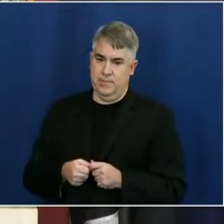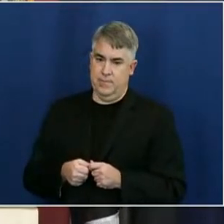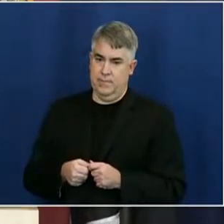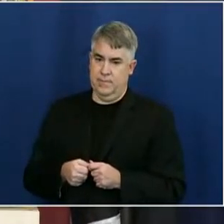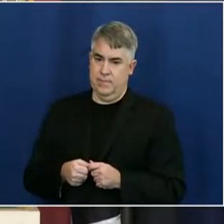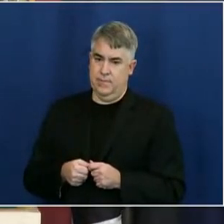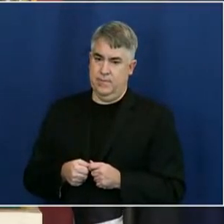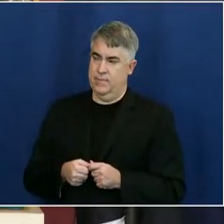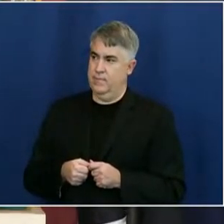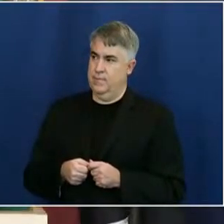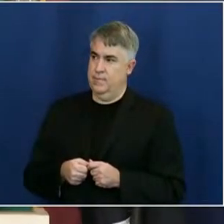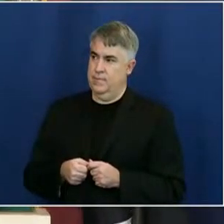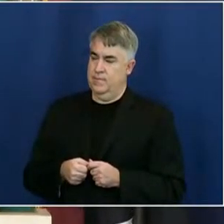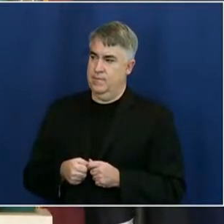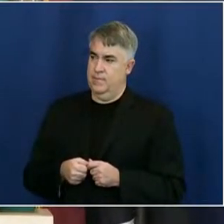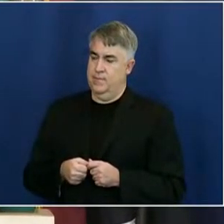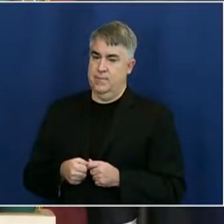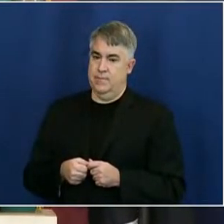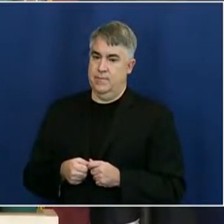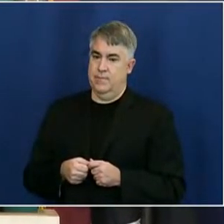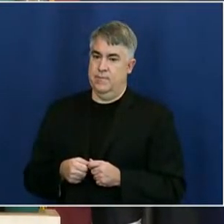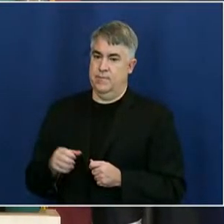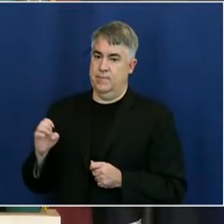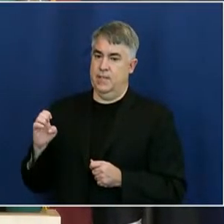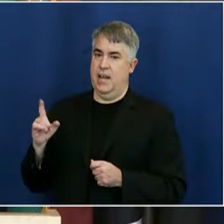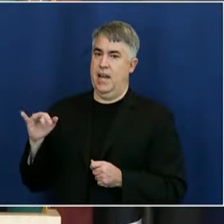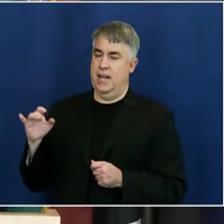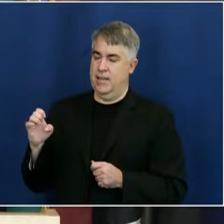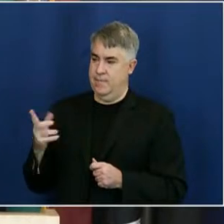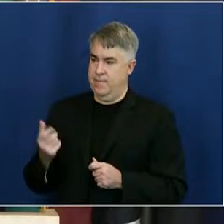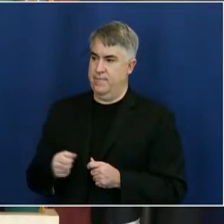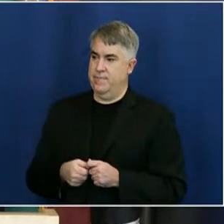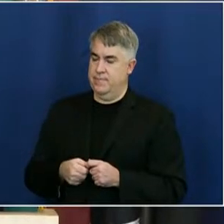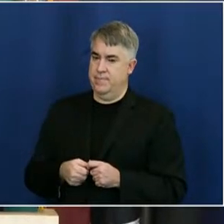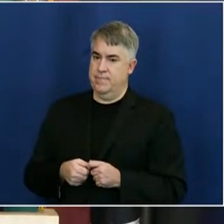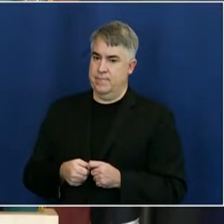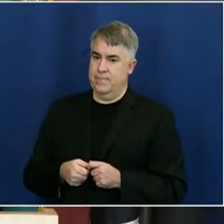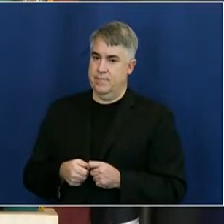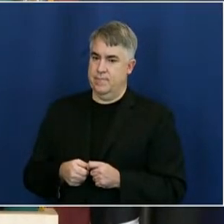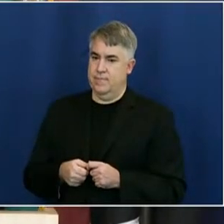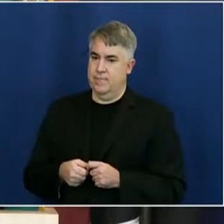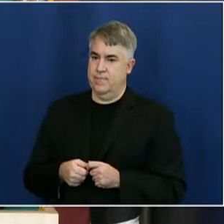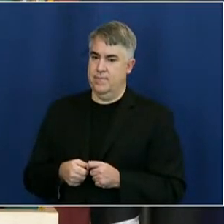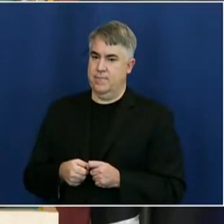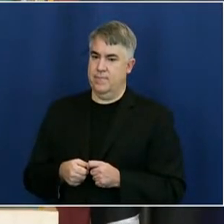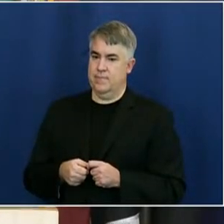Okay, this first question is from Nelly Cervantes with El Imparcial,